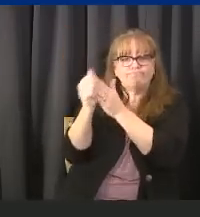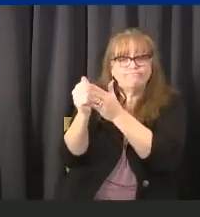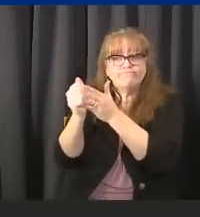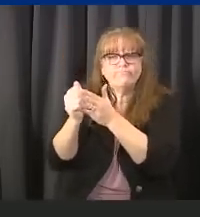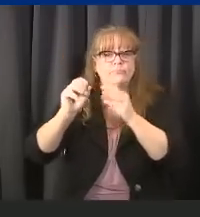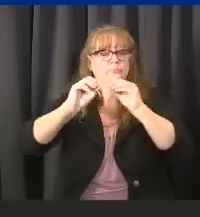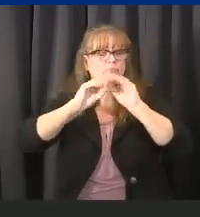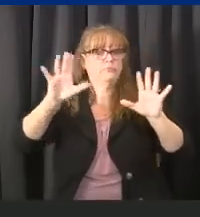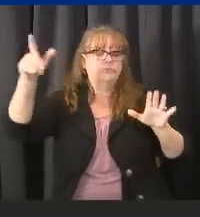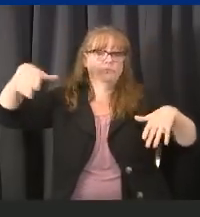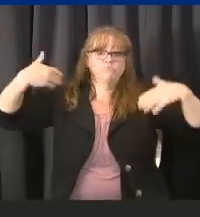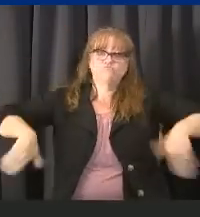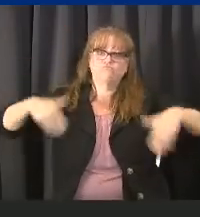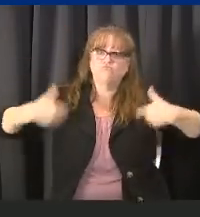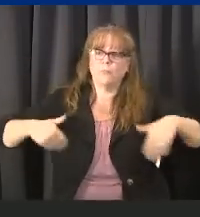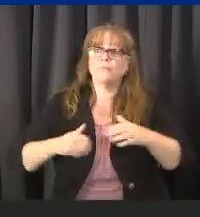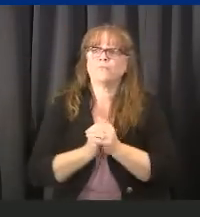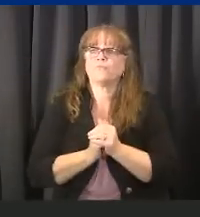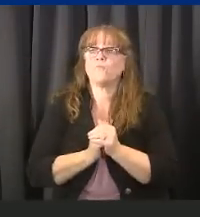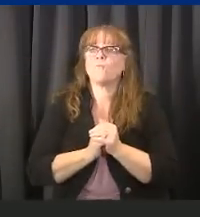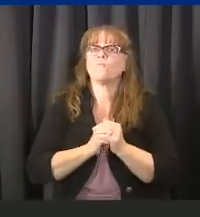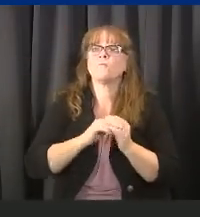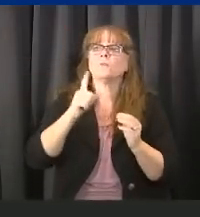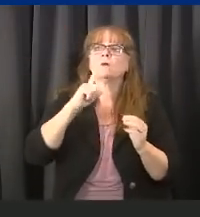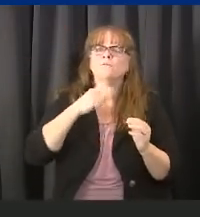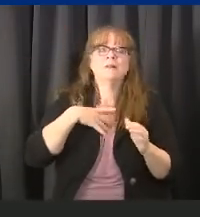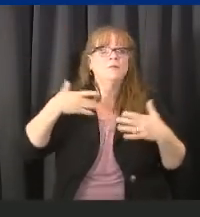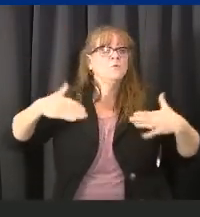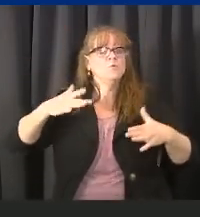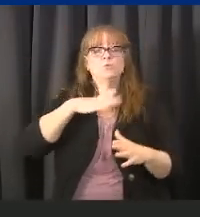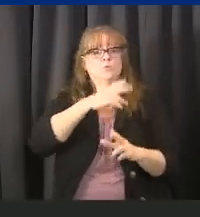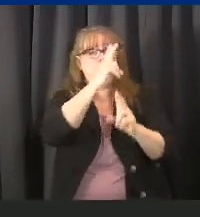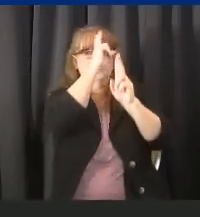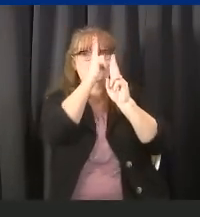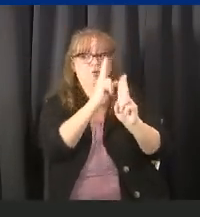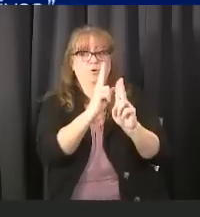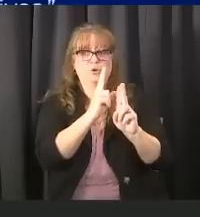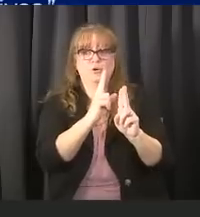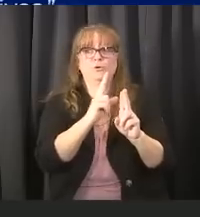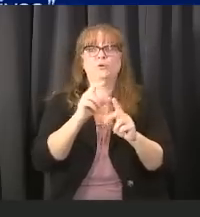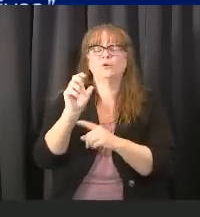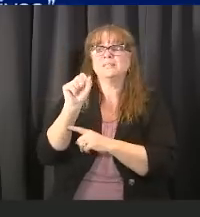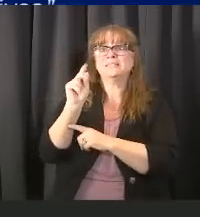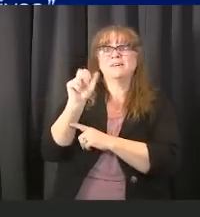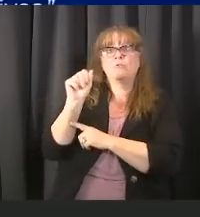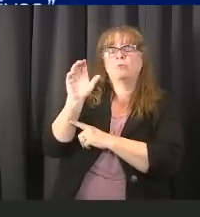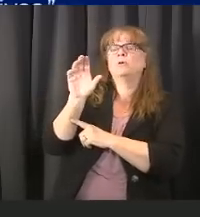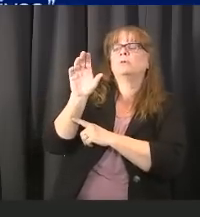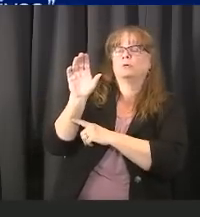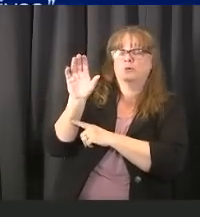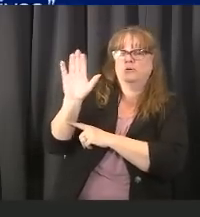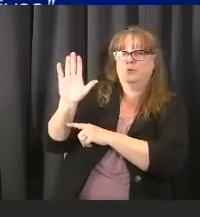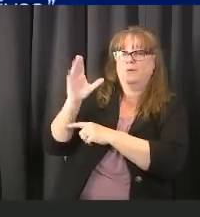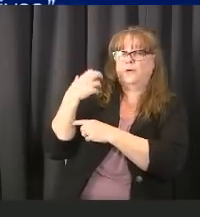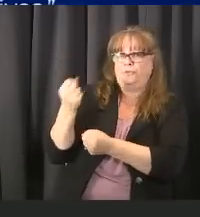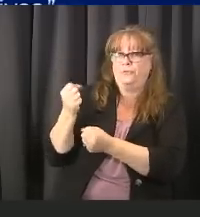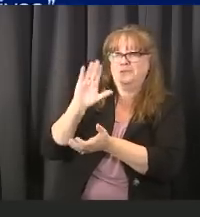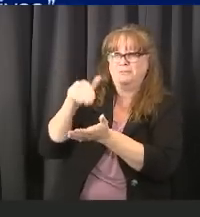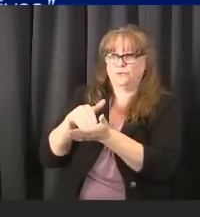to lead Centura Health, which is a ministry that was started in the 1880s, and now we have grown to over